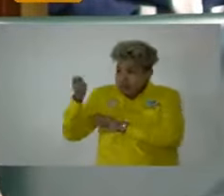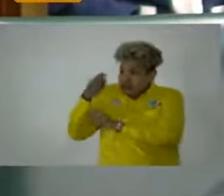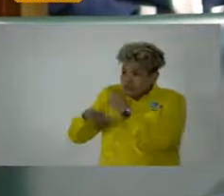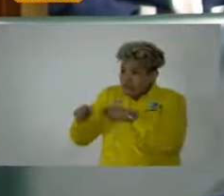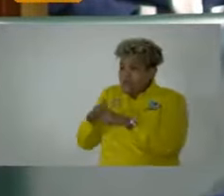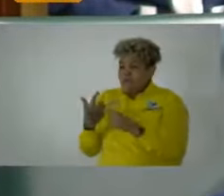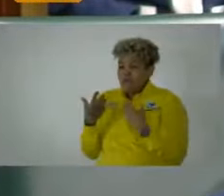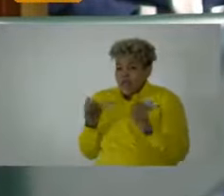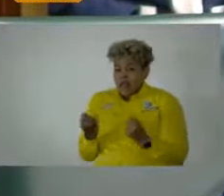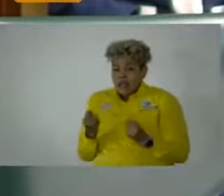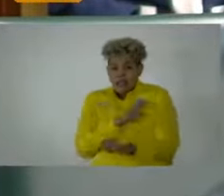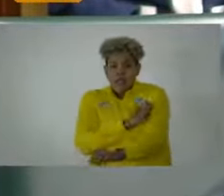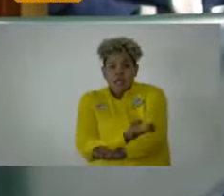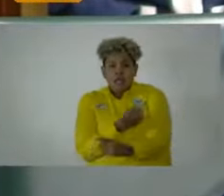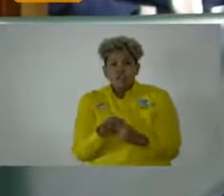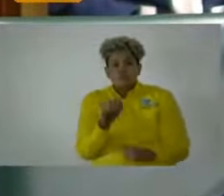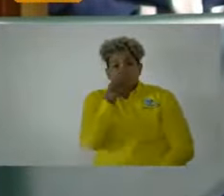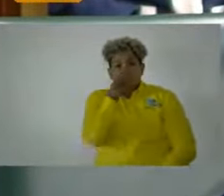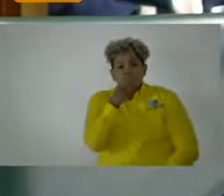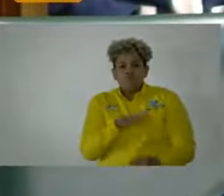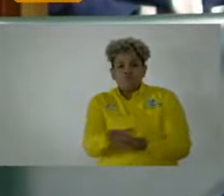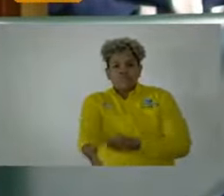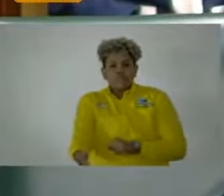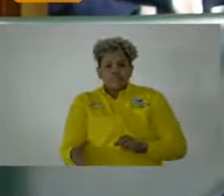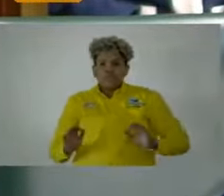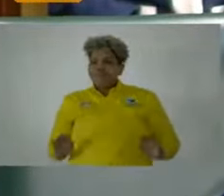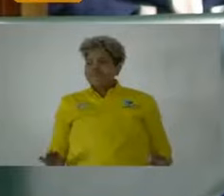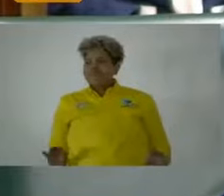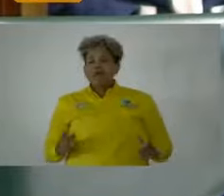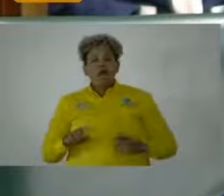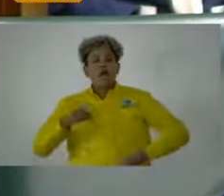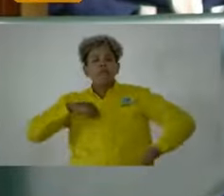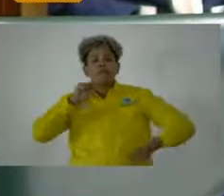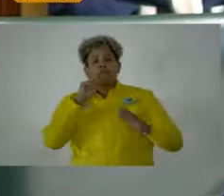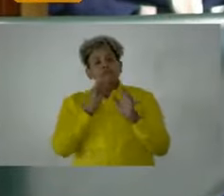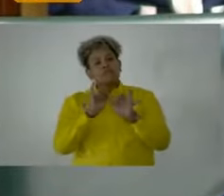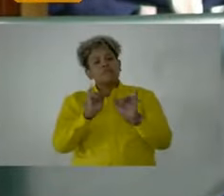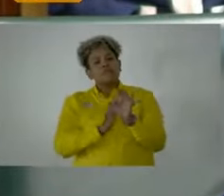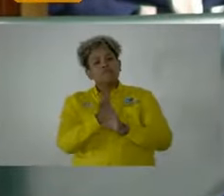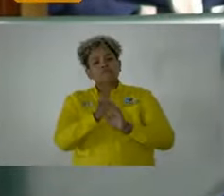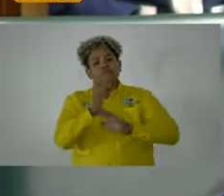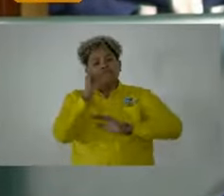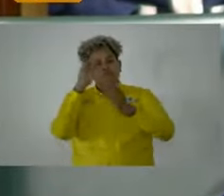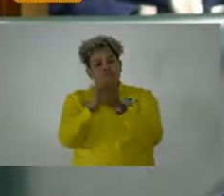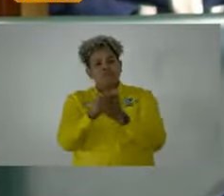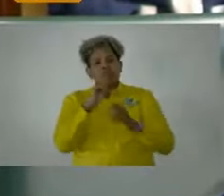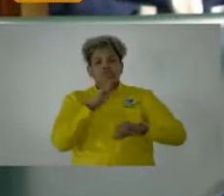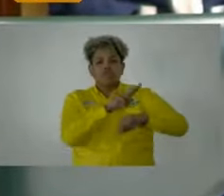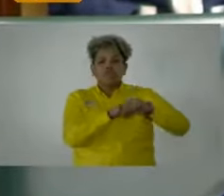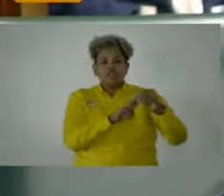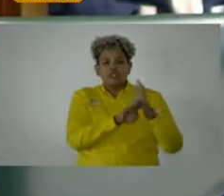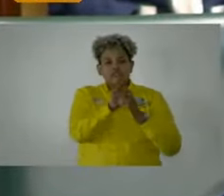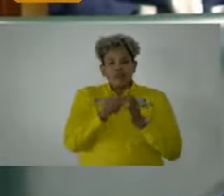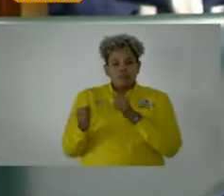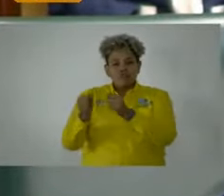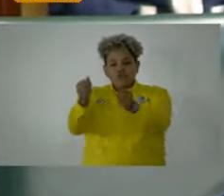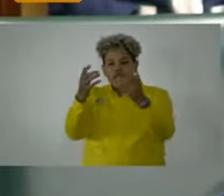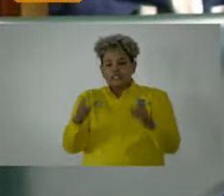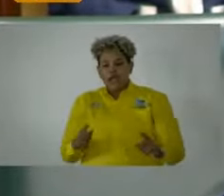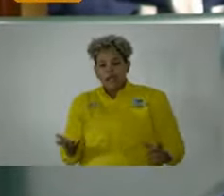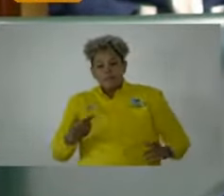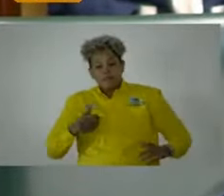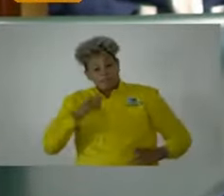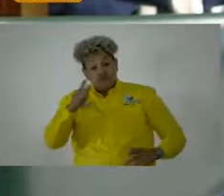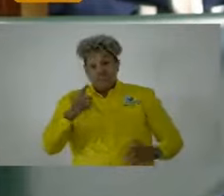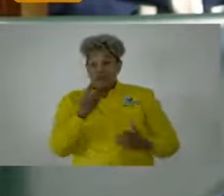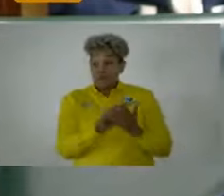health, energy, and food security. We remain true to those core tenets of national development strategy. I